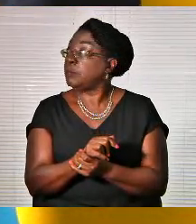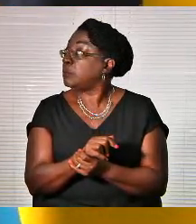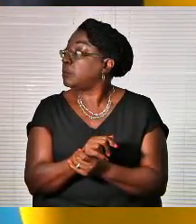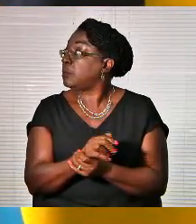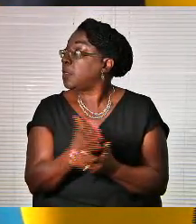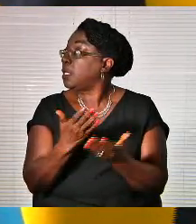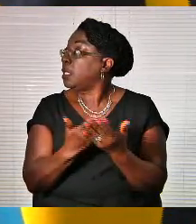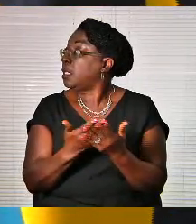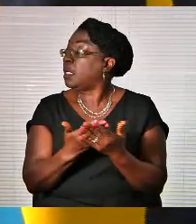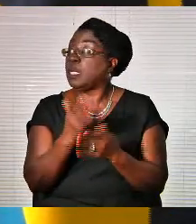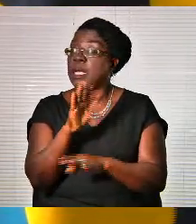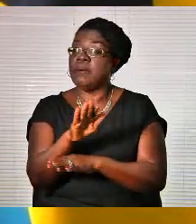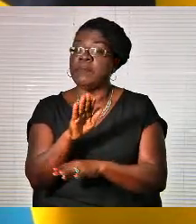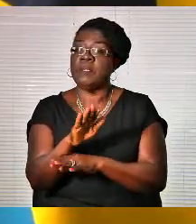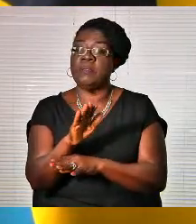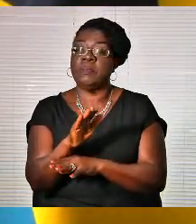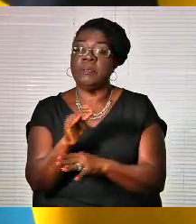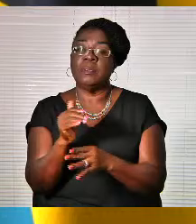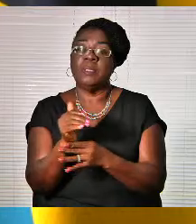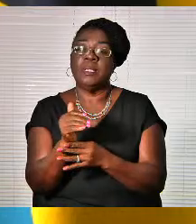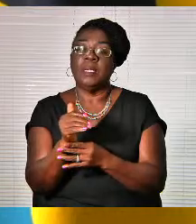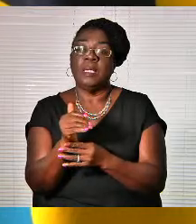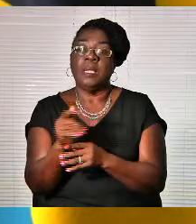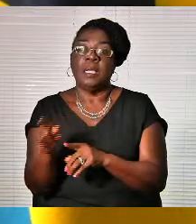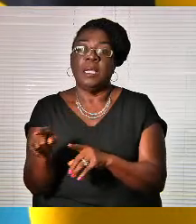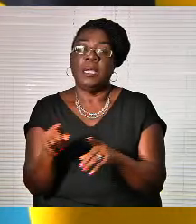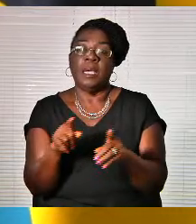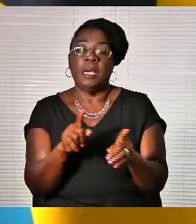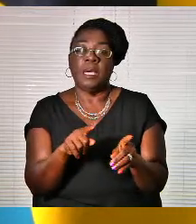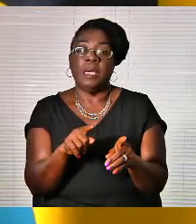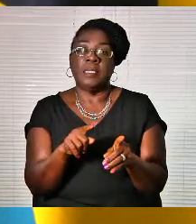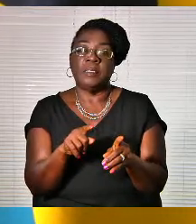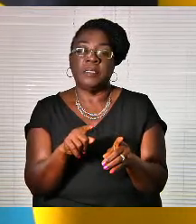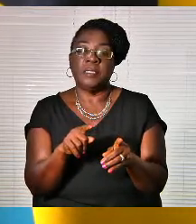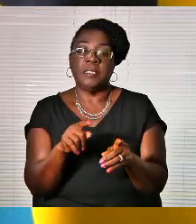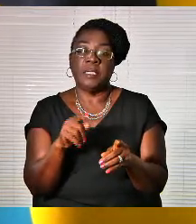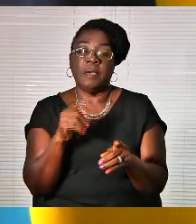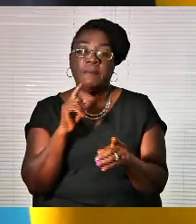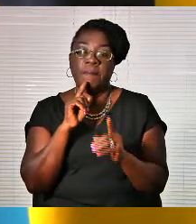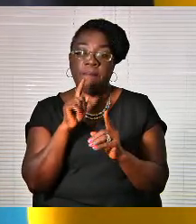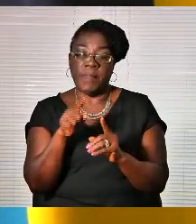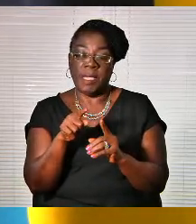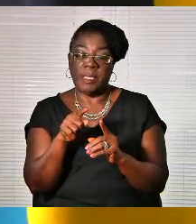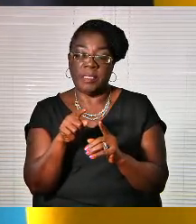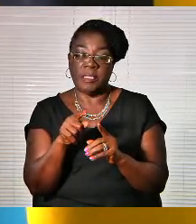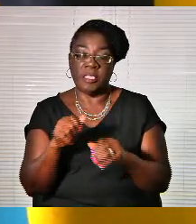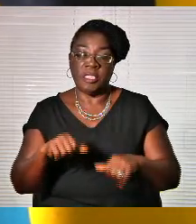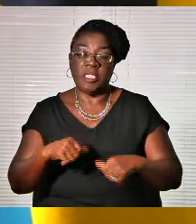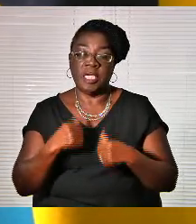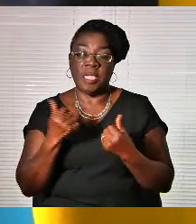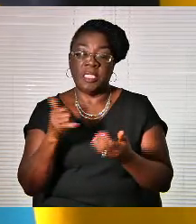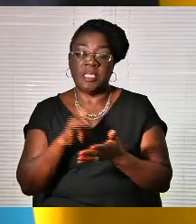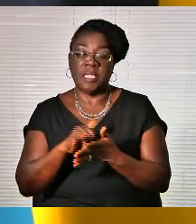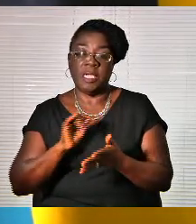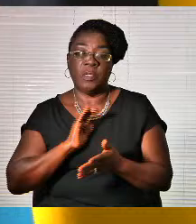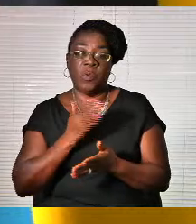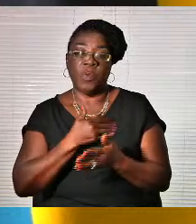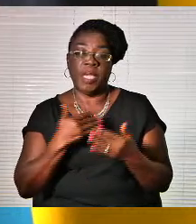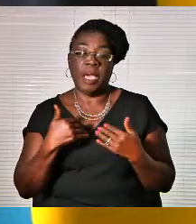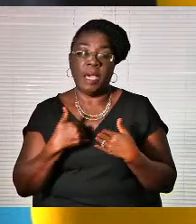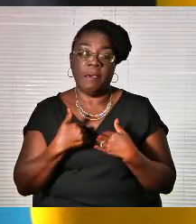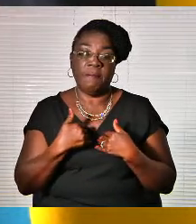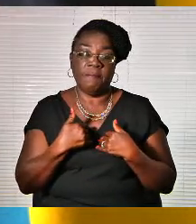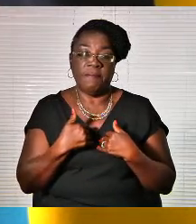Good afternoon again. Yes, so as the CMO has mentioned, the challenge that we are facing and trying